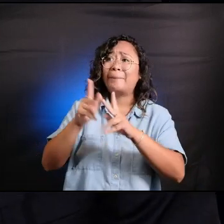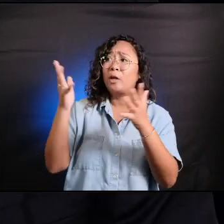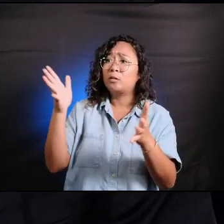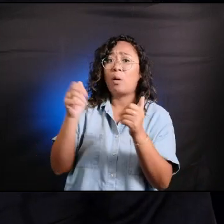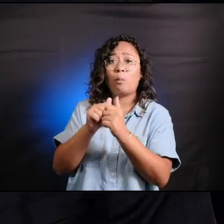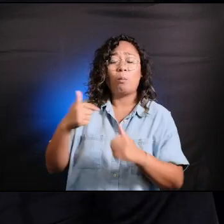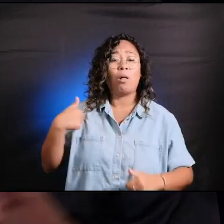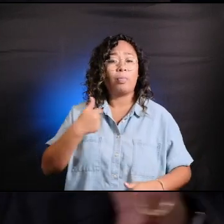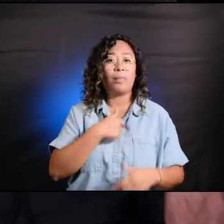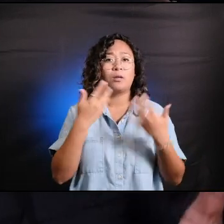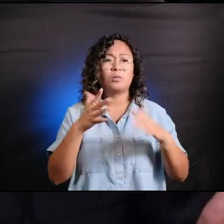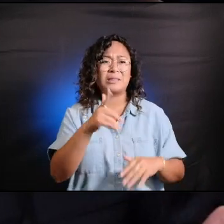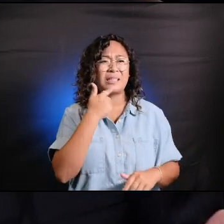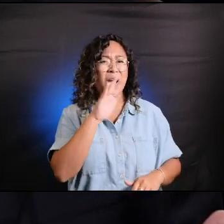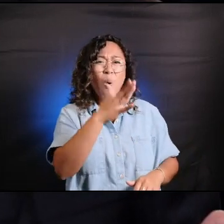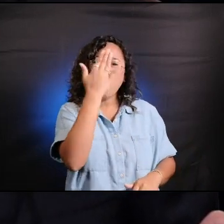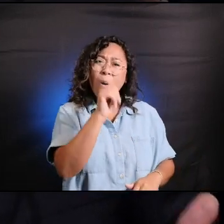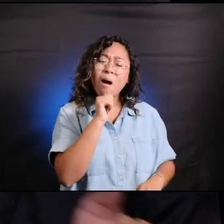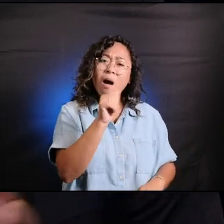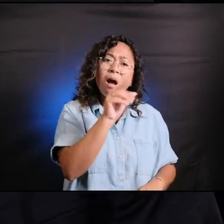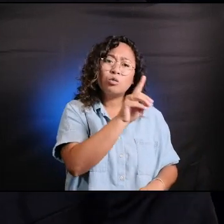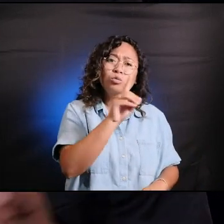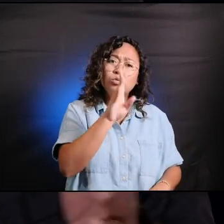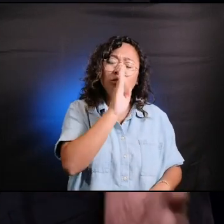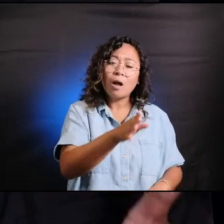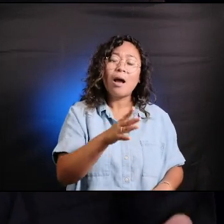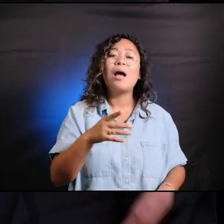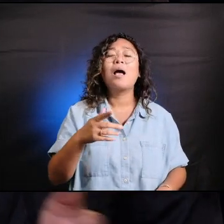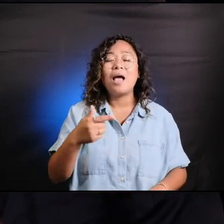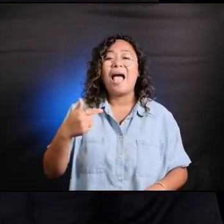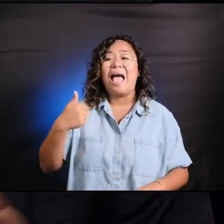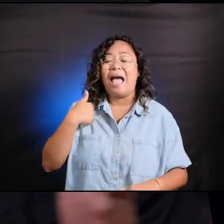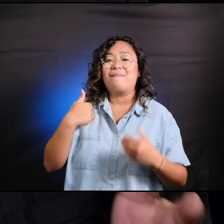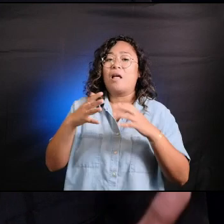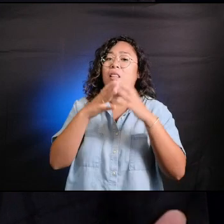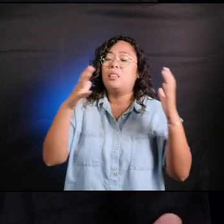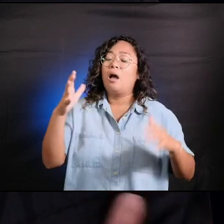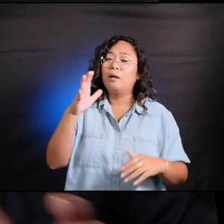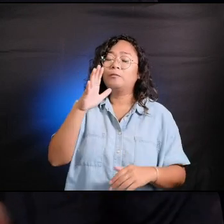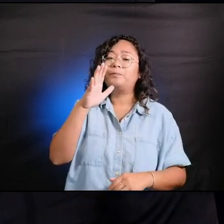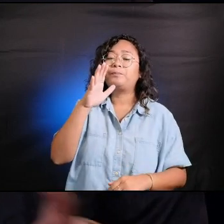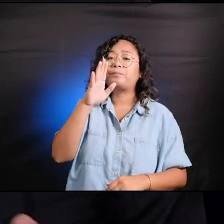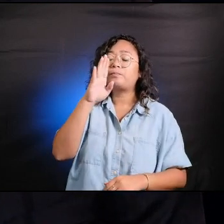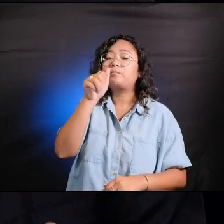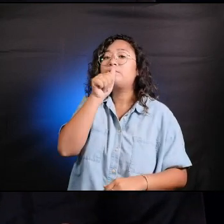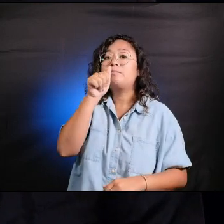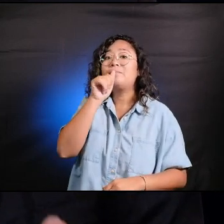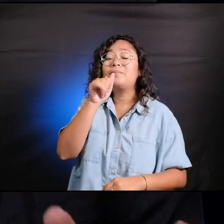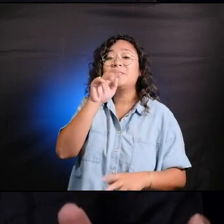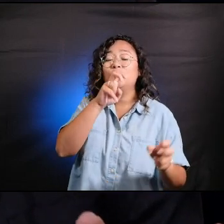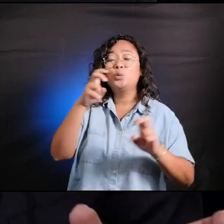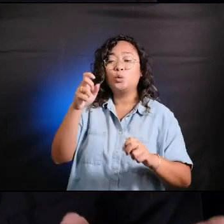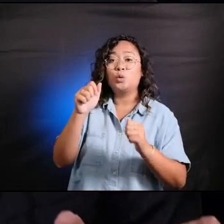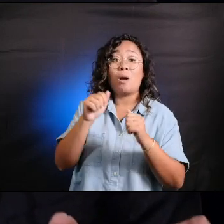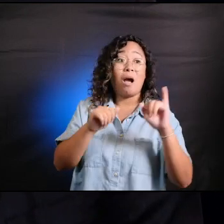say, why don't you direct deposit? There are a lot of privacy issues connected with the IRS that don't allow us to